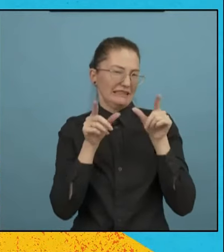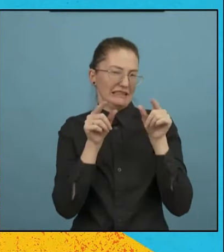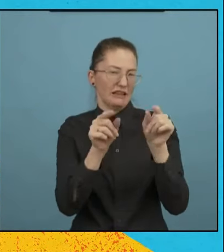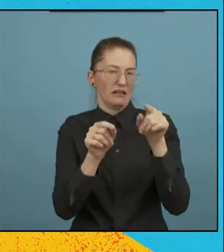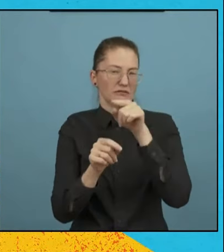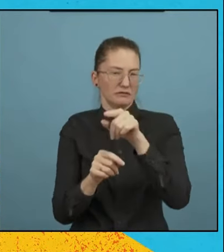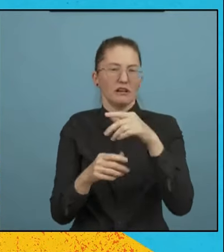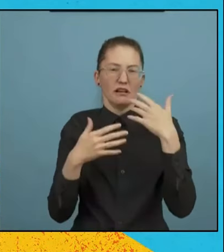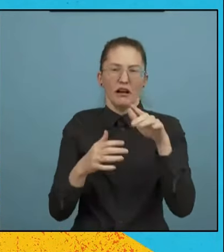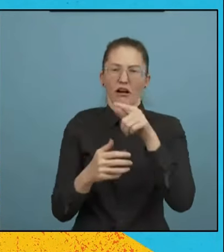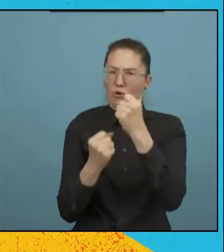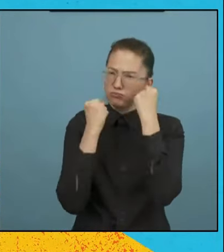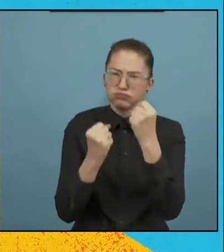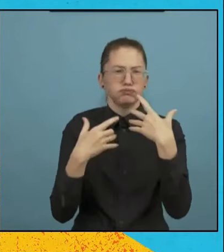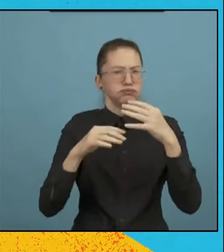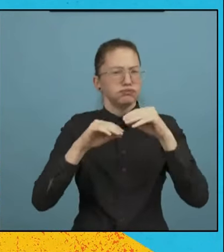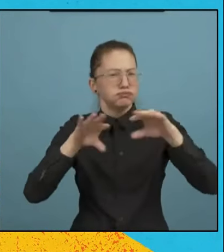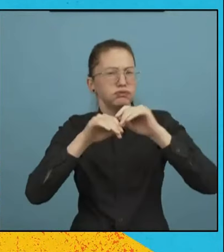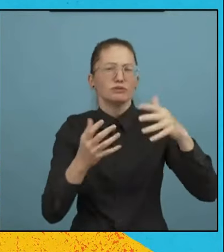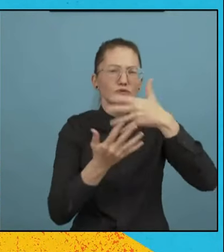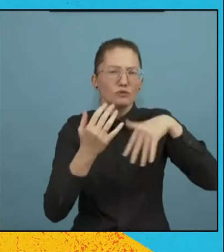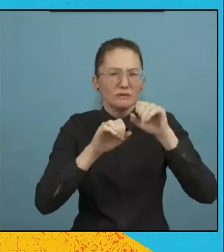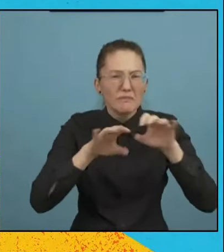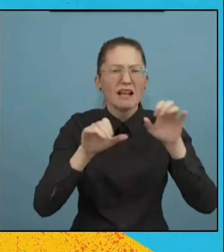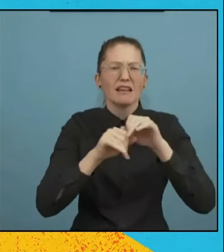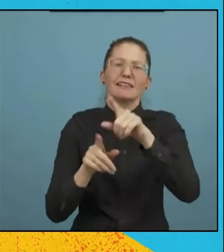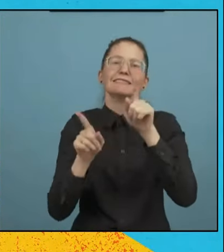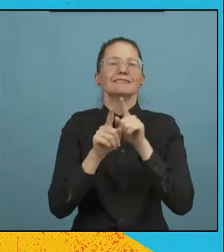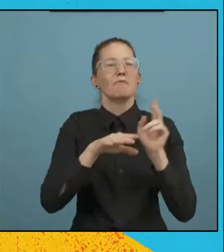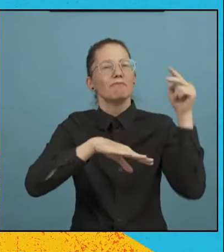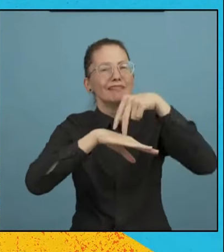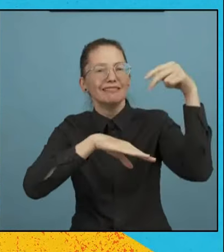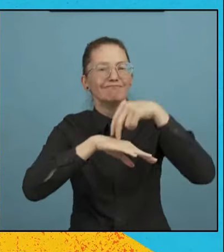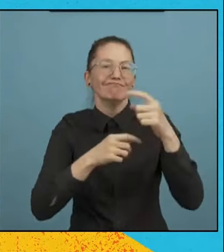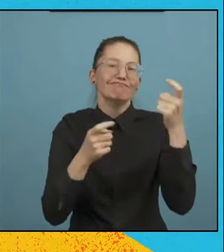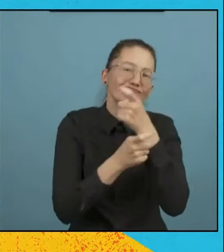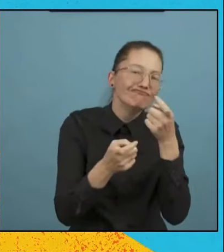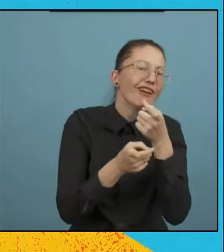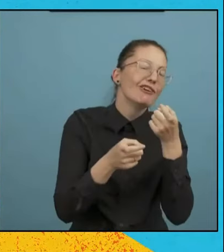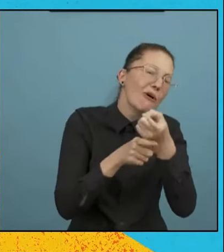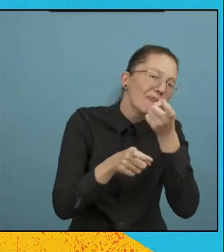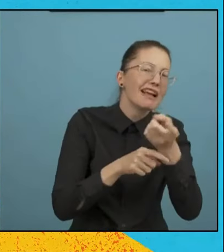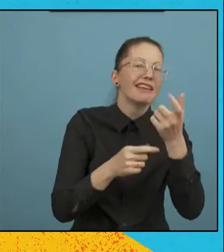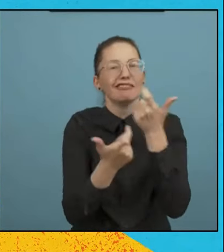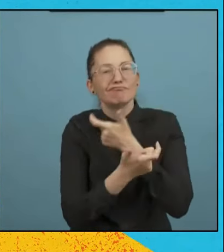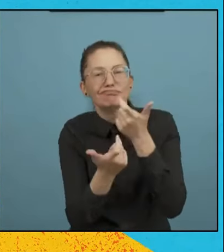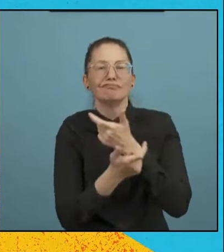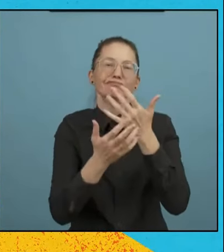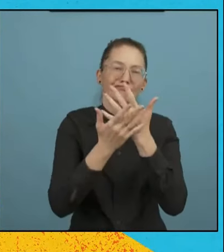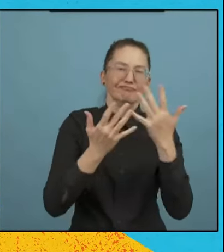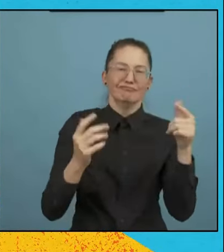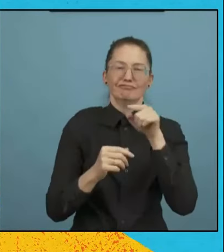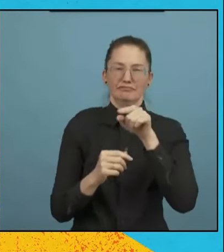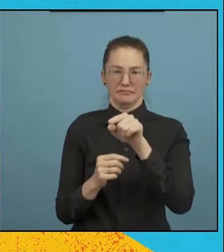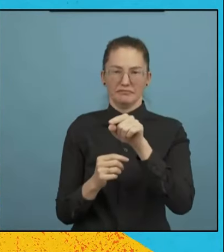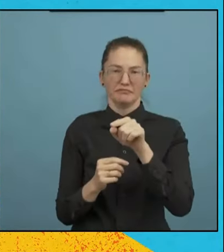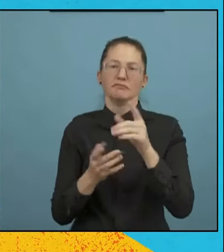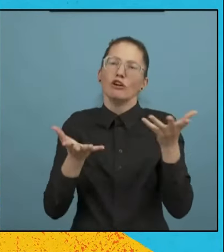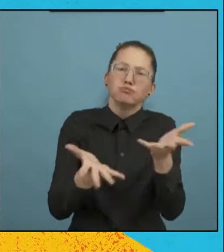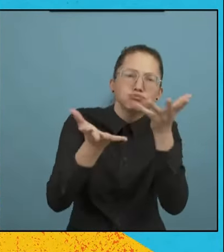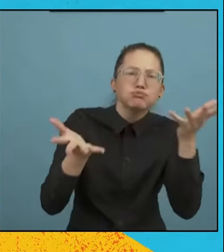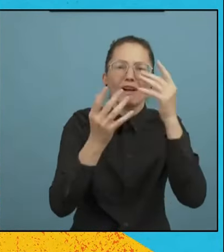non-violent resolution. In the Millennium Fellowship, I see a lot of talented fellows like Hanin, Miza, and